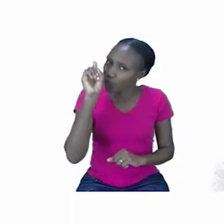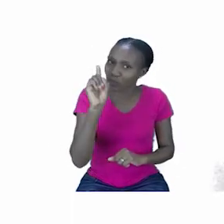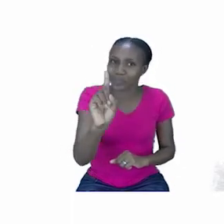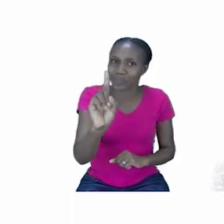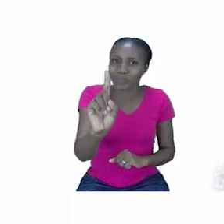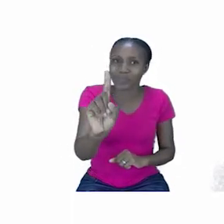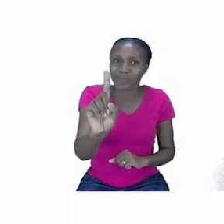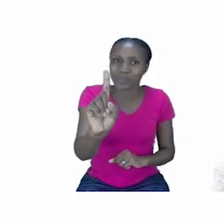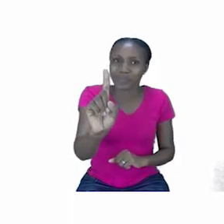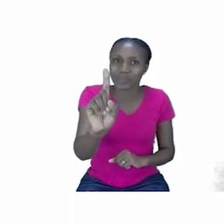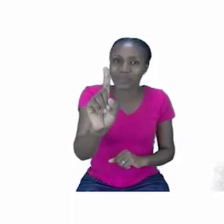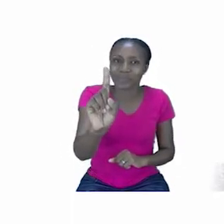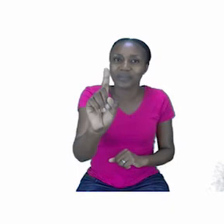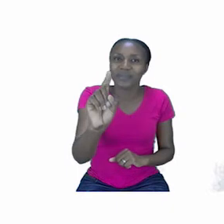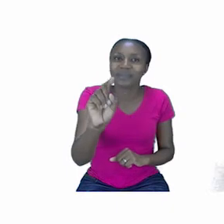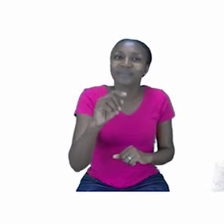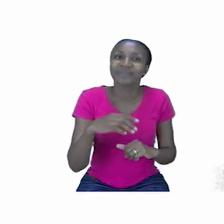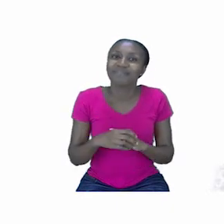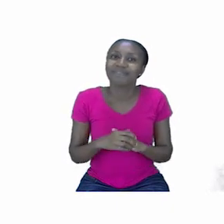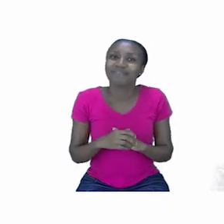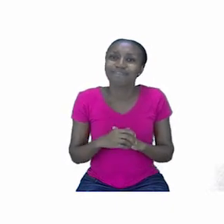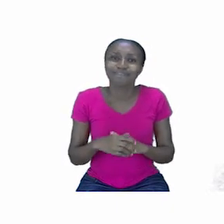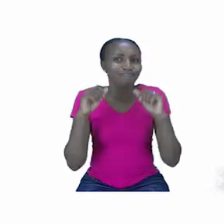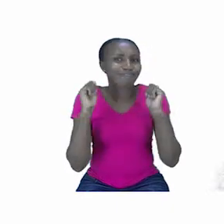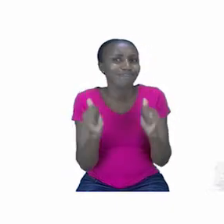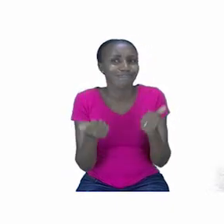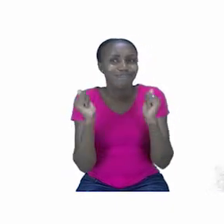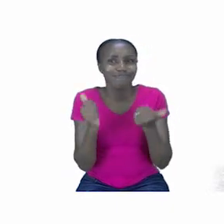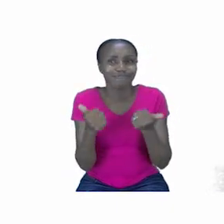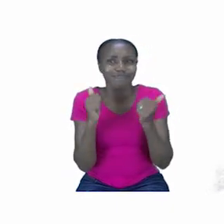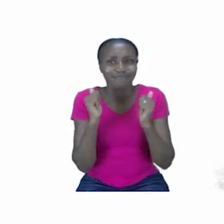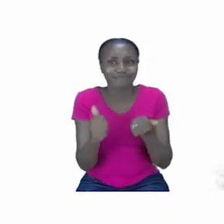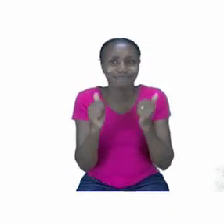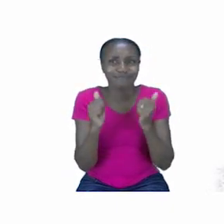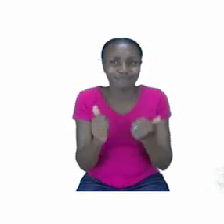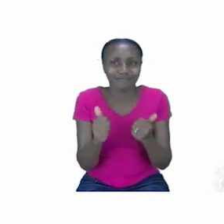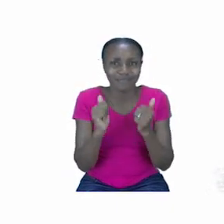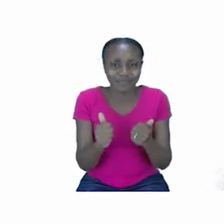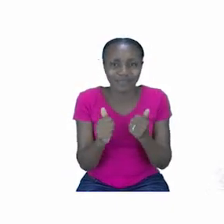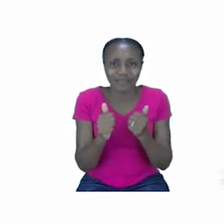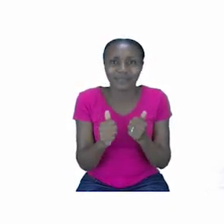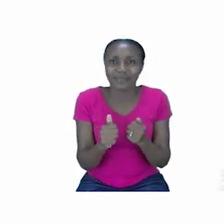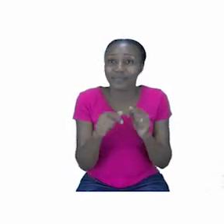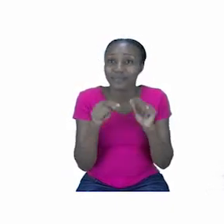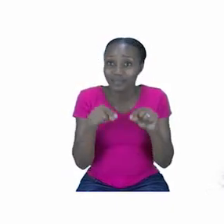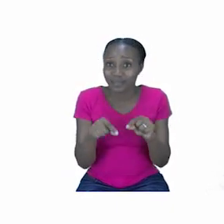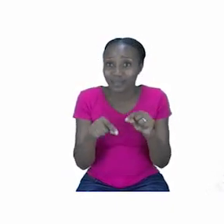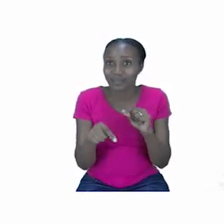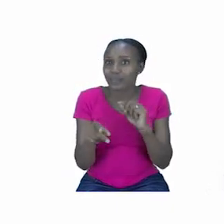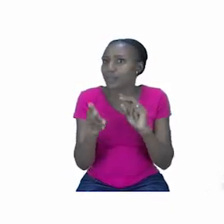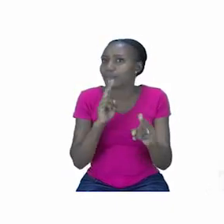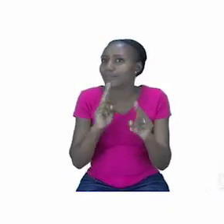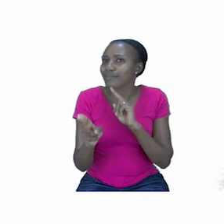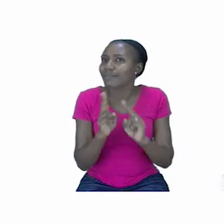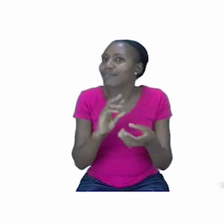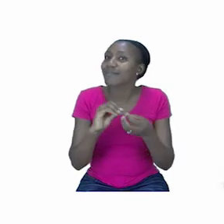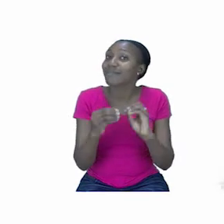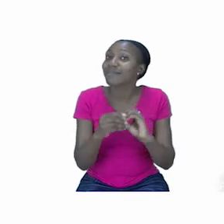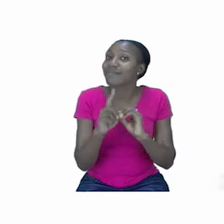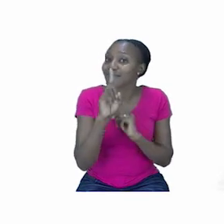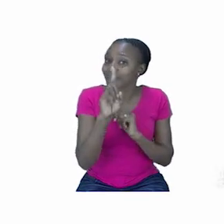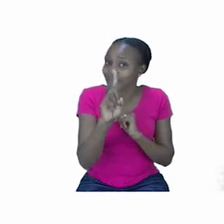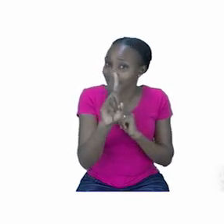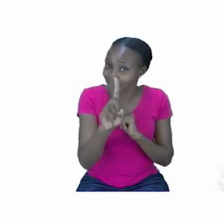1. Very good. So today we are learning about the number 1 and you are going